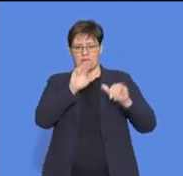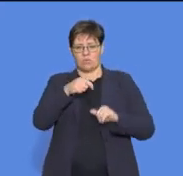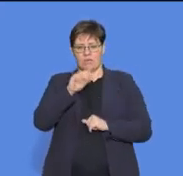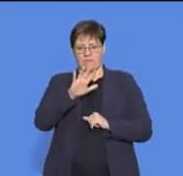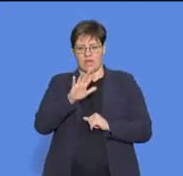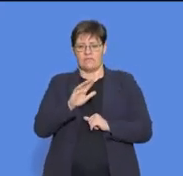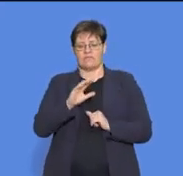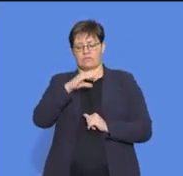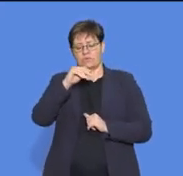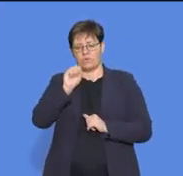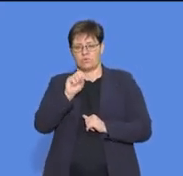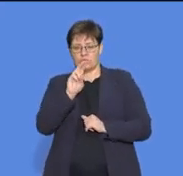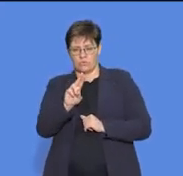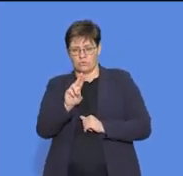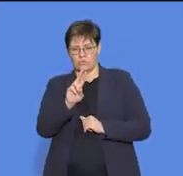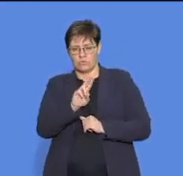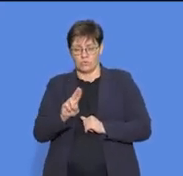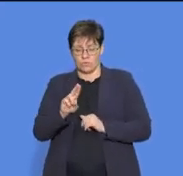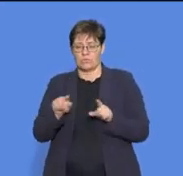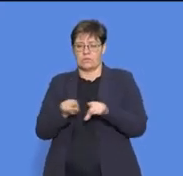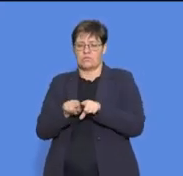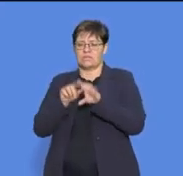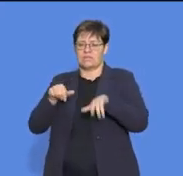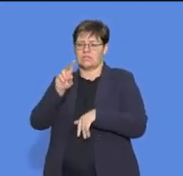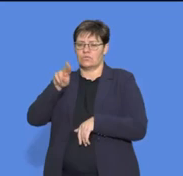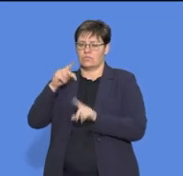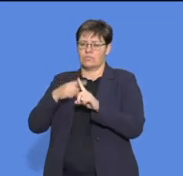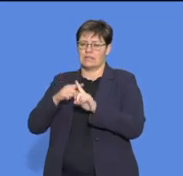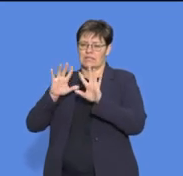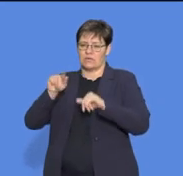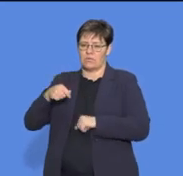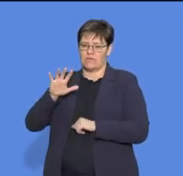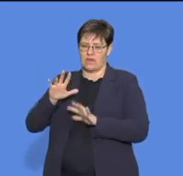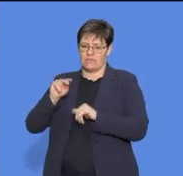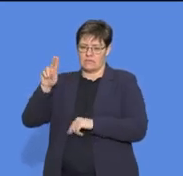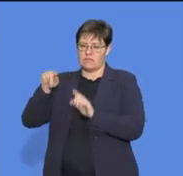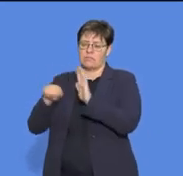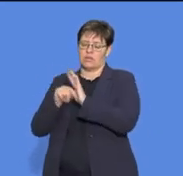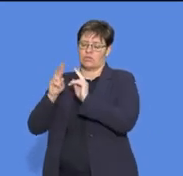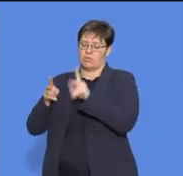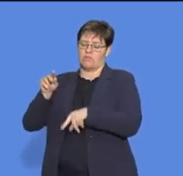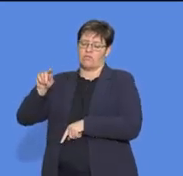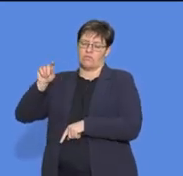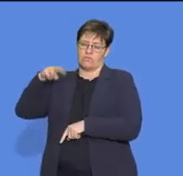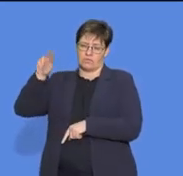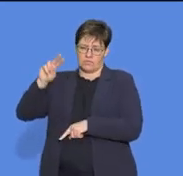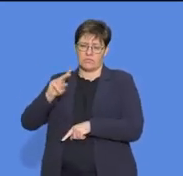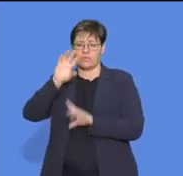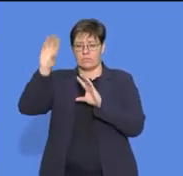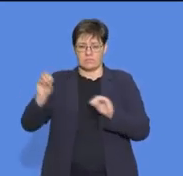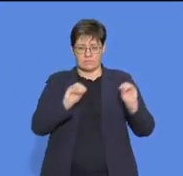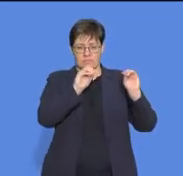algebraic manipulation here, bring that onto this side, take everything else onto that side, and now we're going to divide